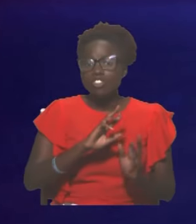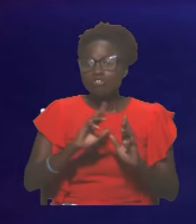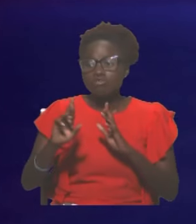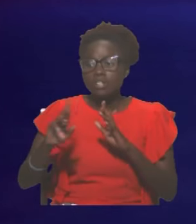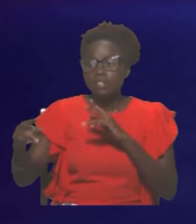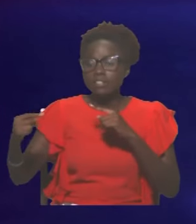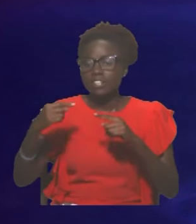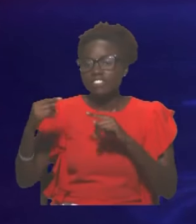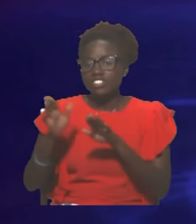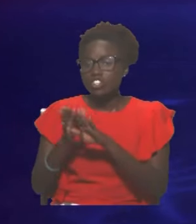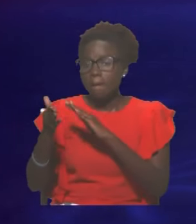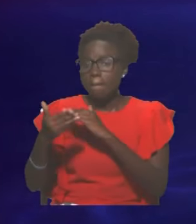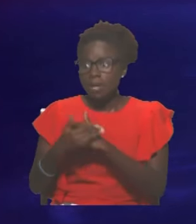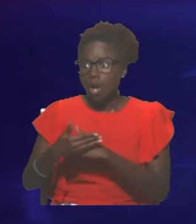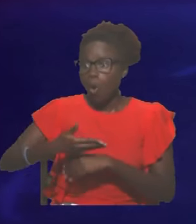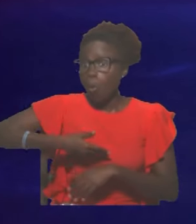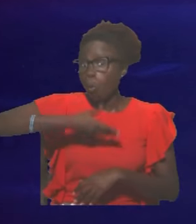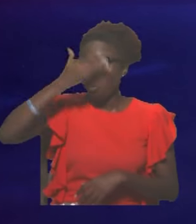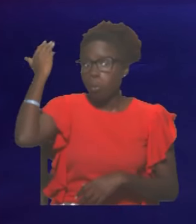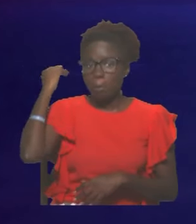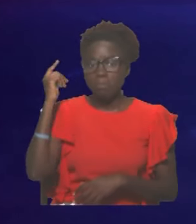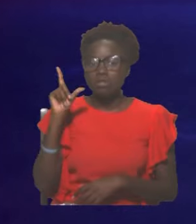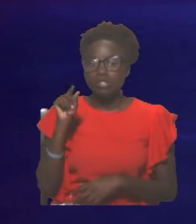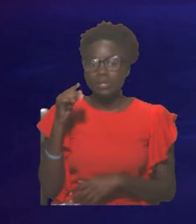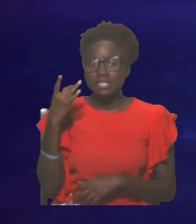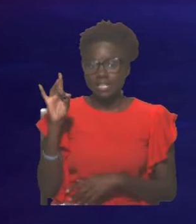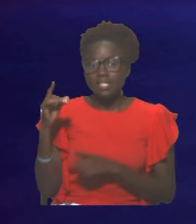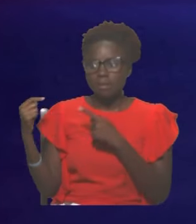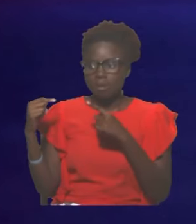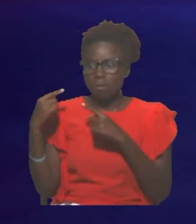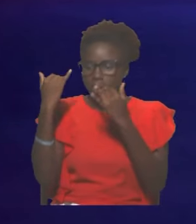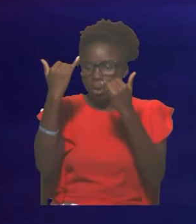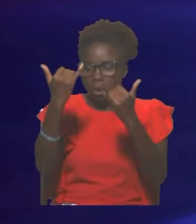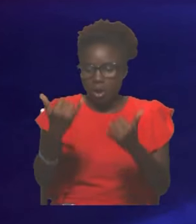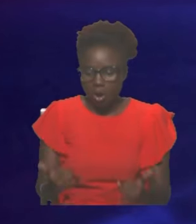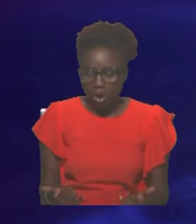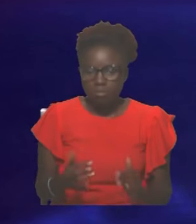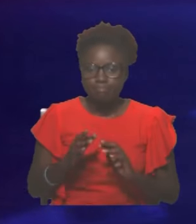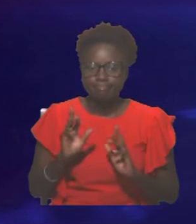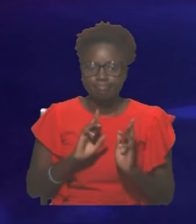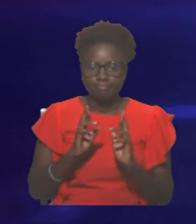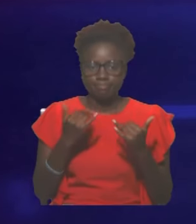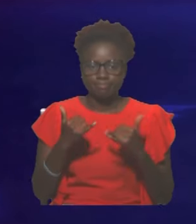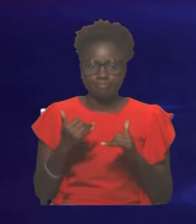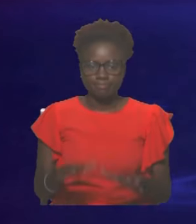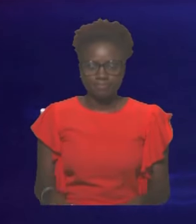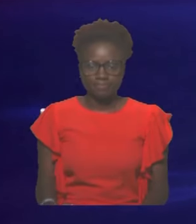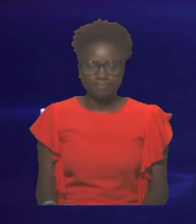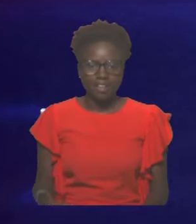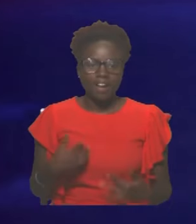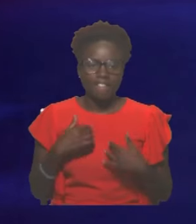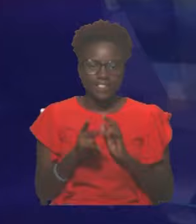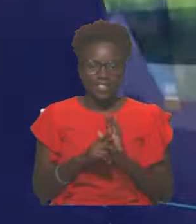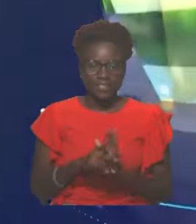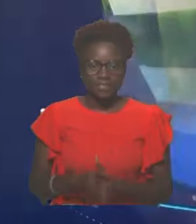first time since 2018 in an international friendly on Tuesday. Adrian Lazar brings us the highlights from the Ato Boldon